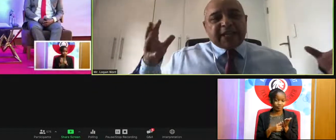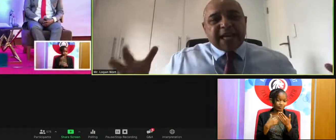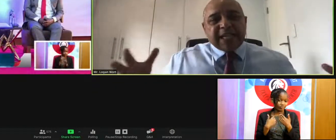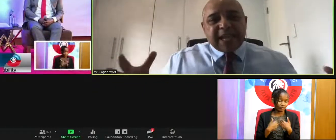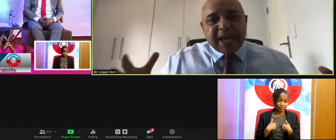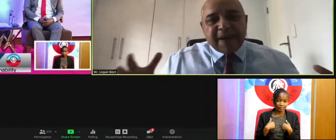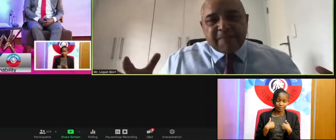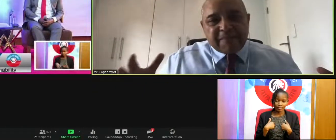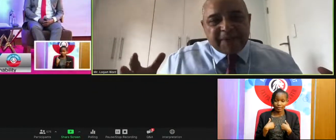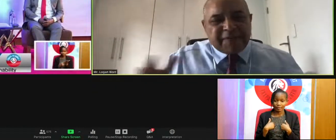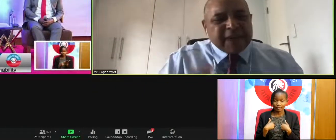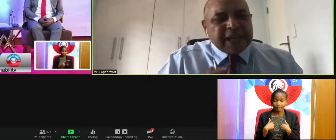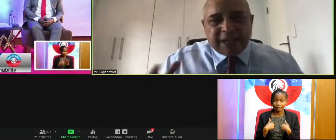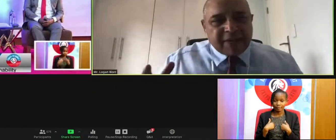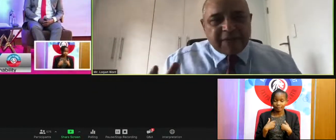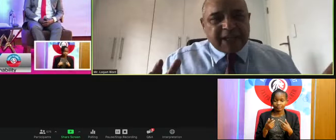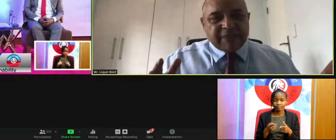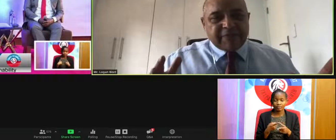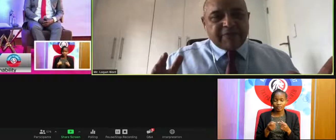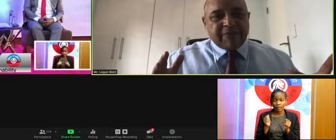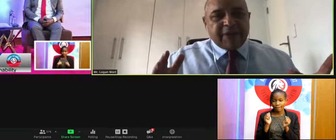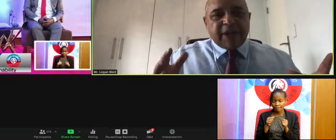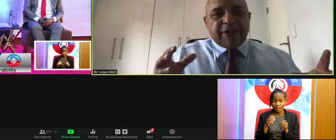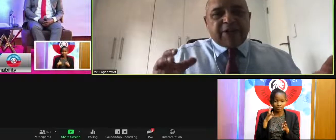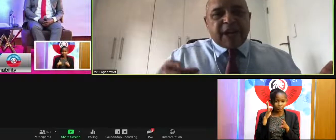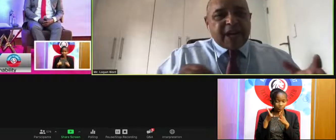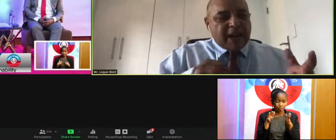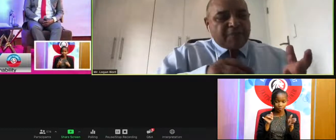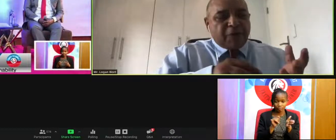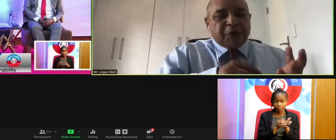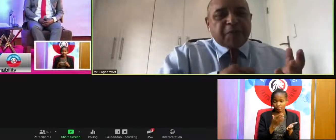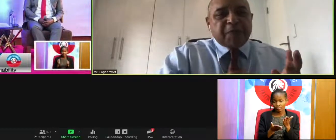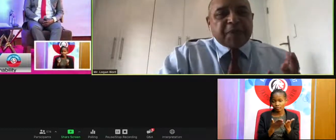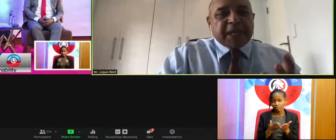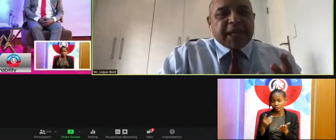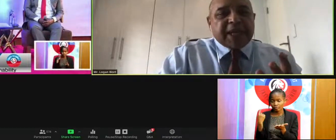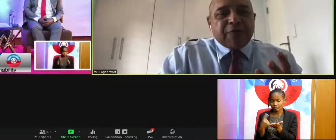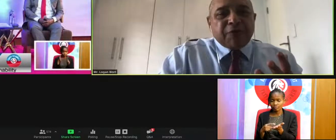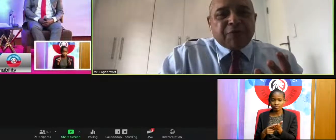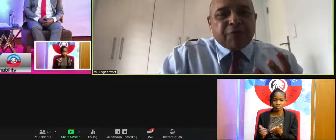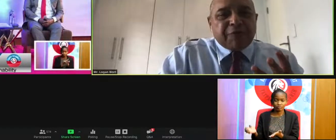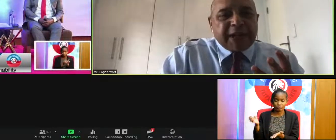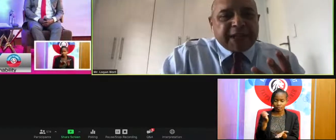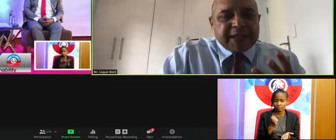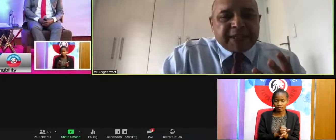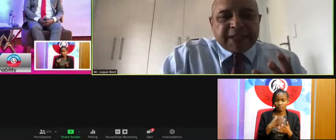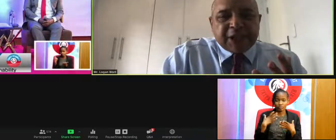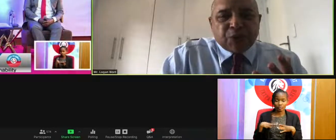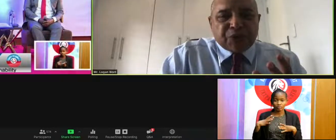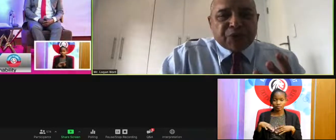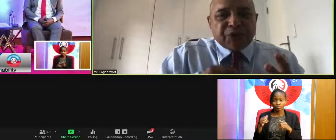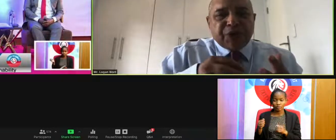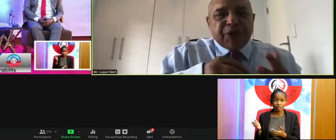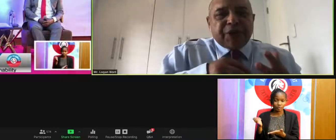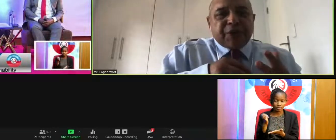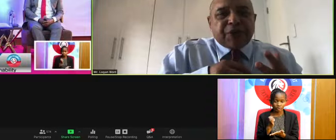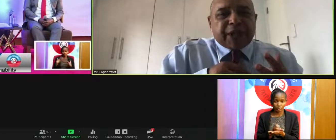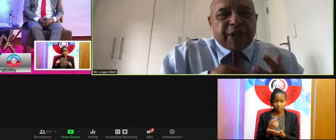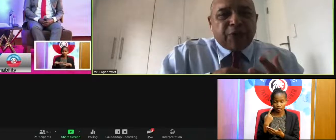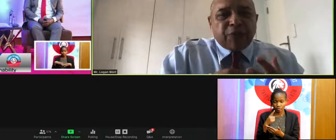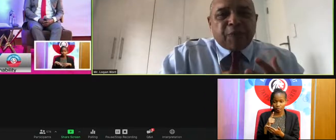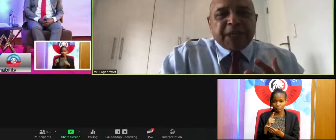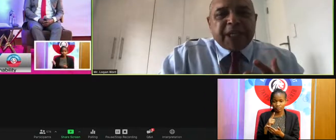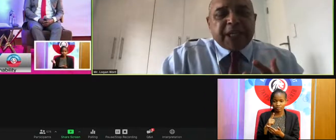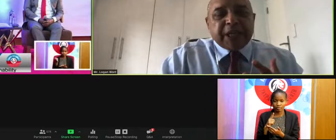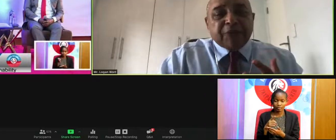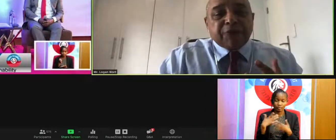a science lab, very innovative. Uganda employs people that can look for fake notes, that